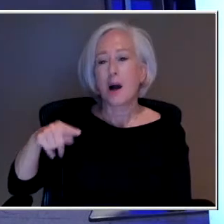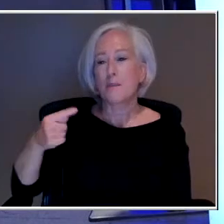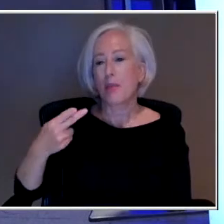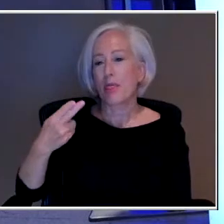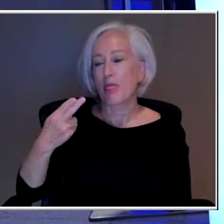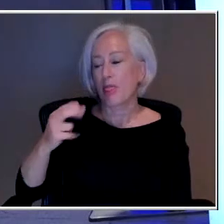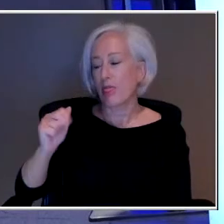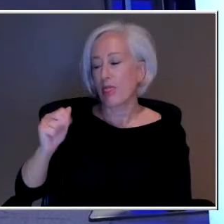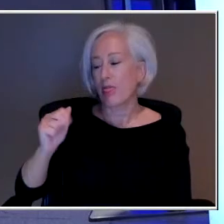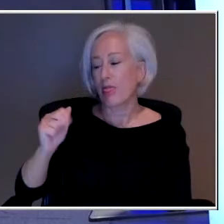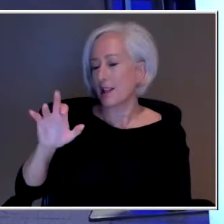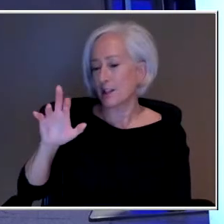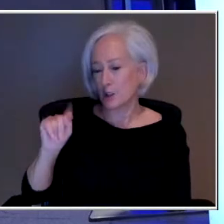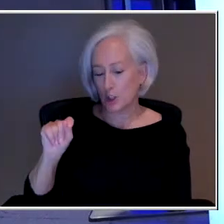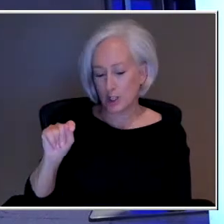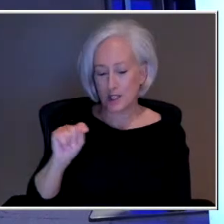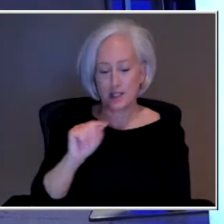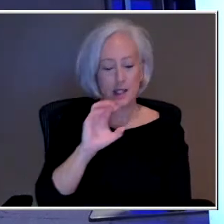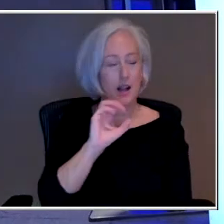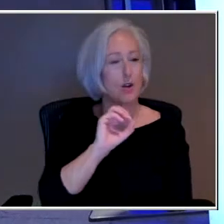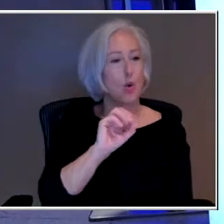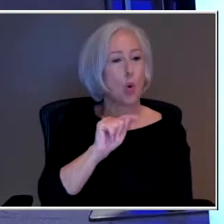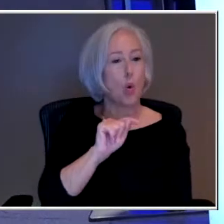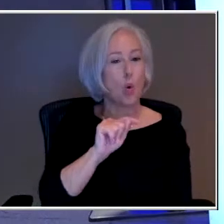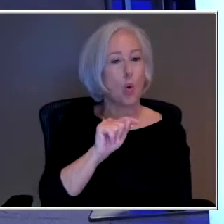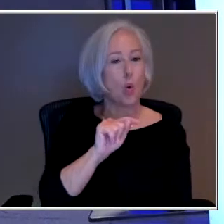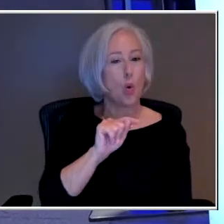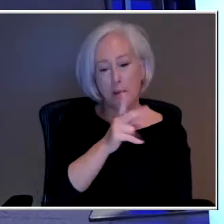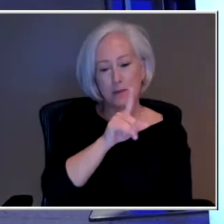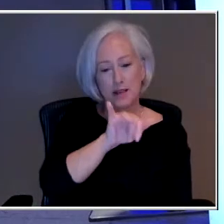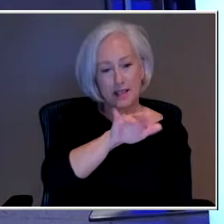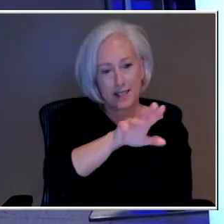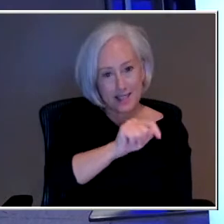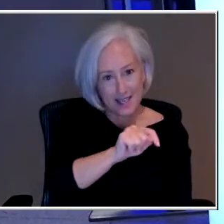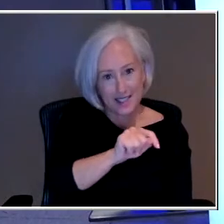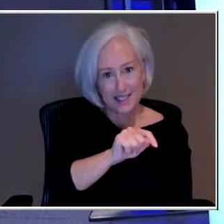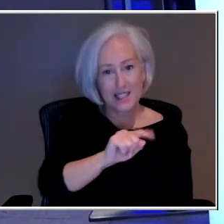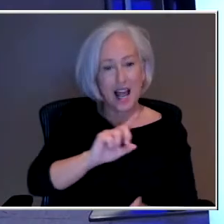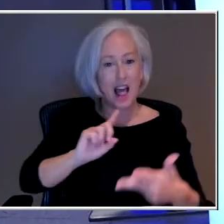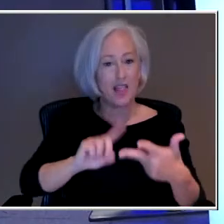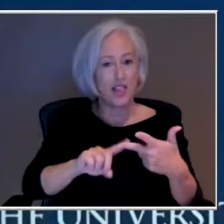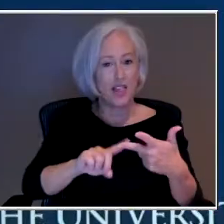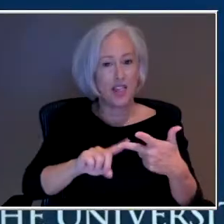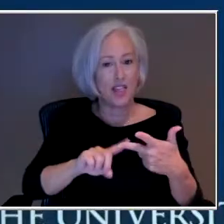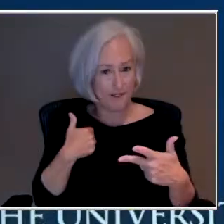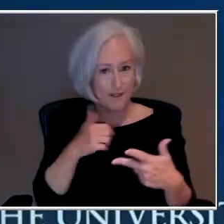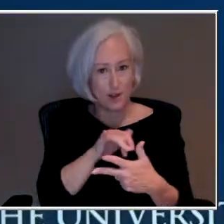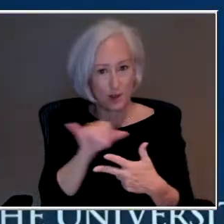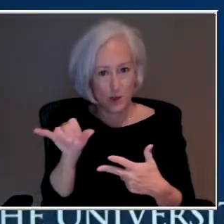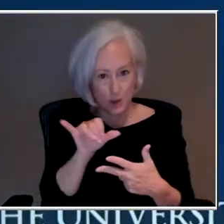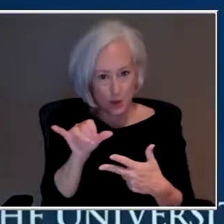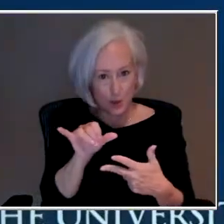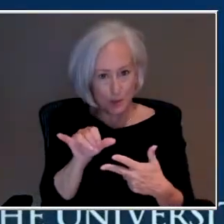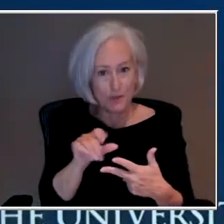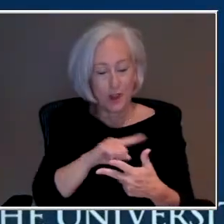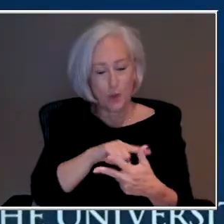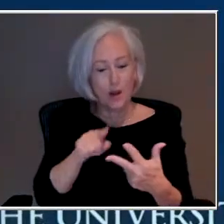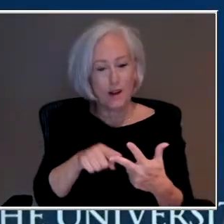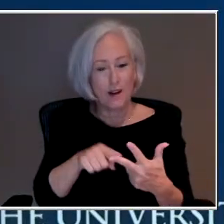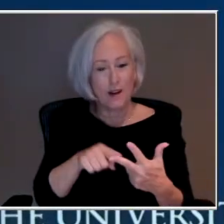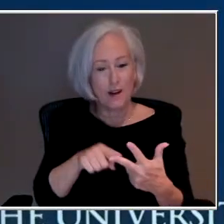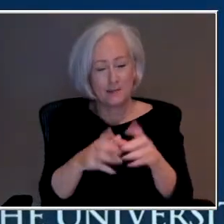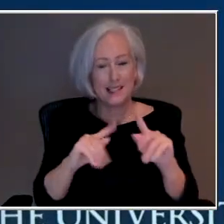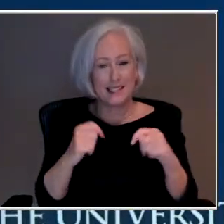of your team, which makes this team very, very specialized. Yeah, our team is very unique in that we're small. There's 3 of us, but we really cover